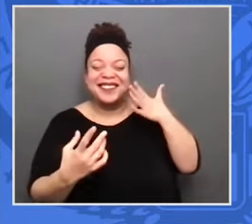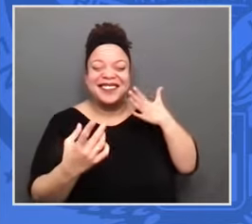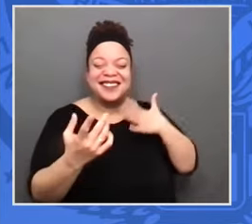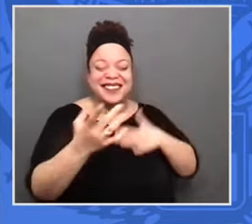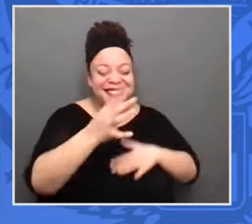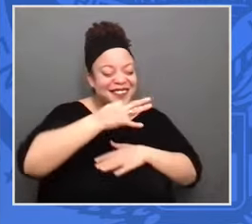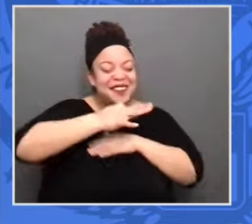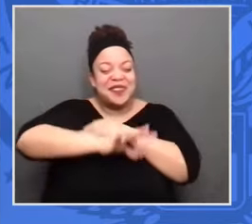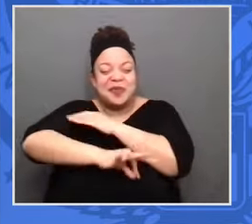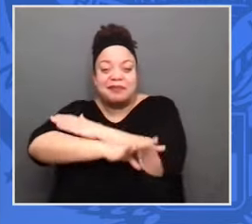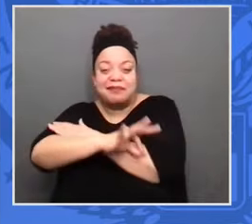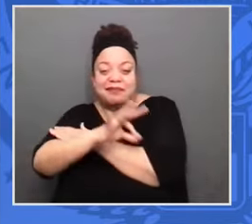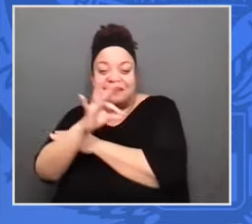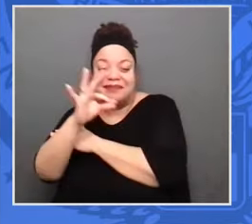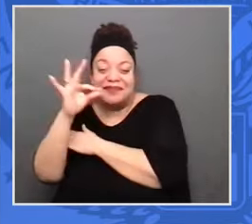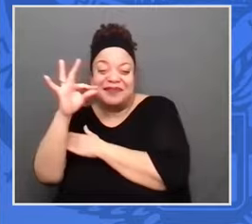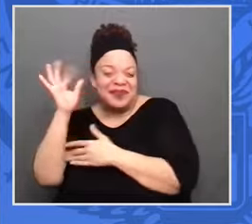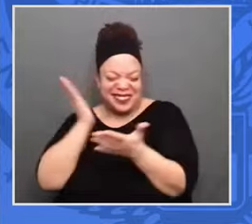all right.